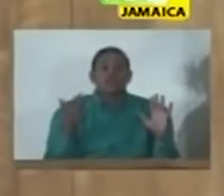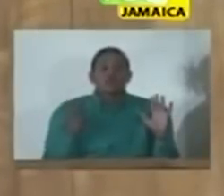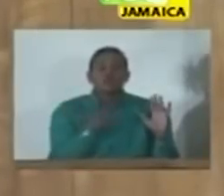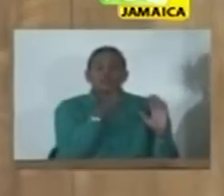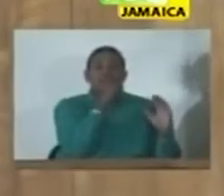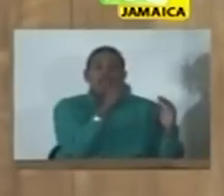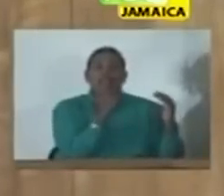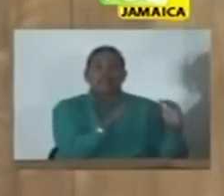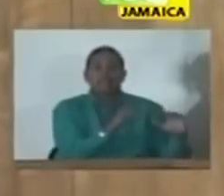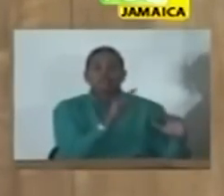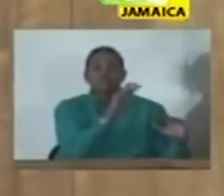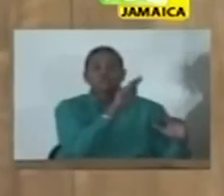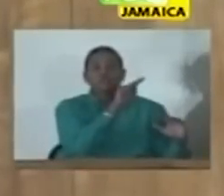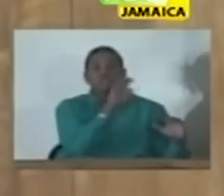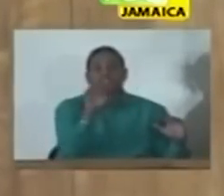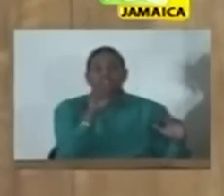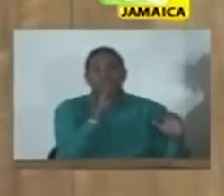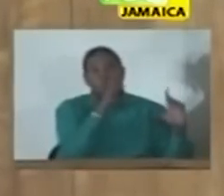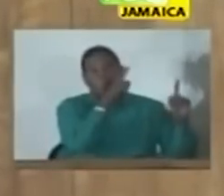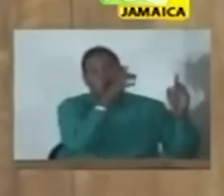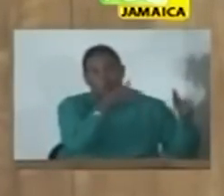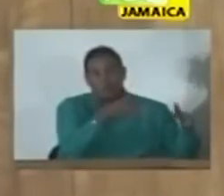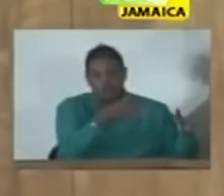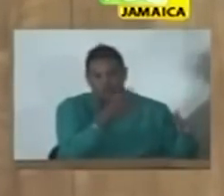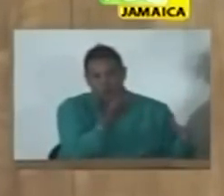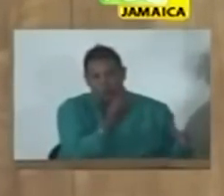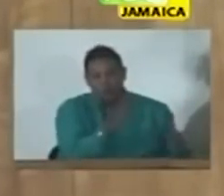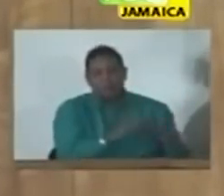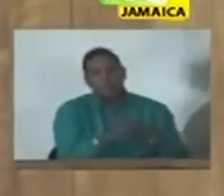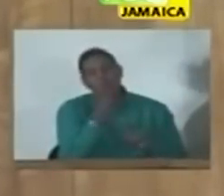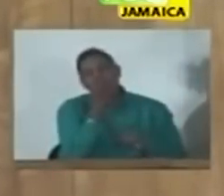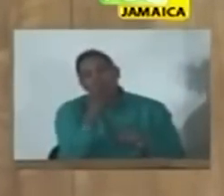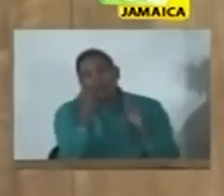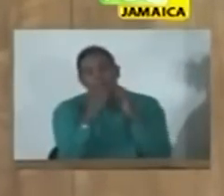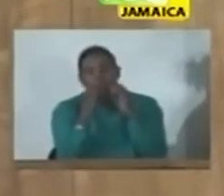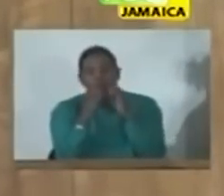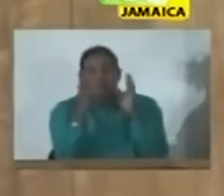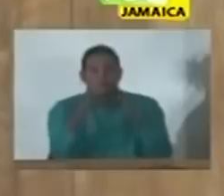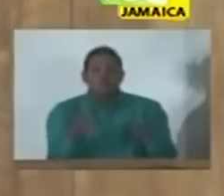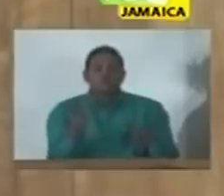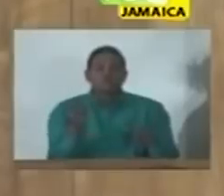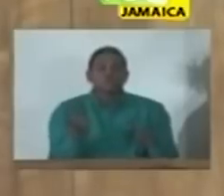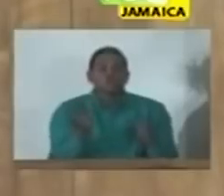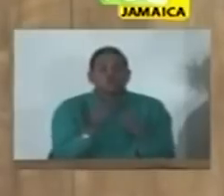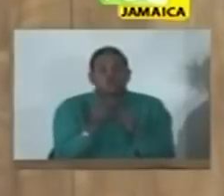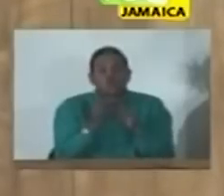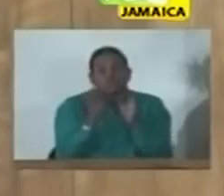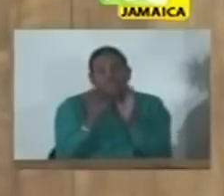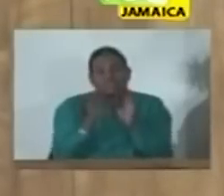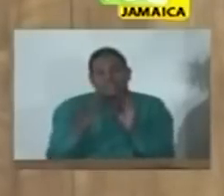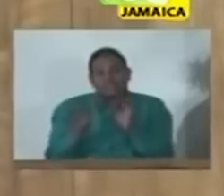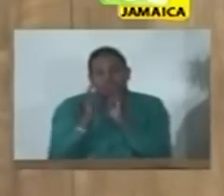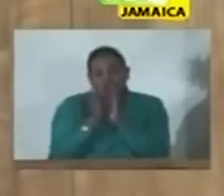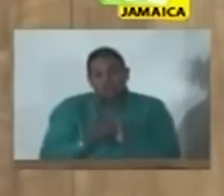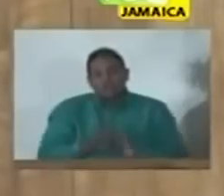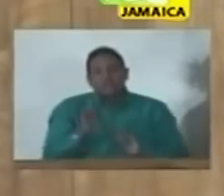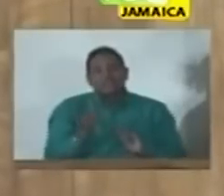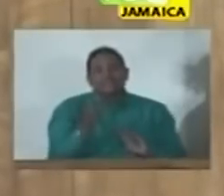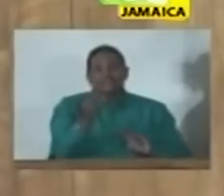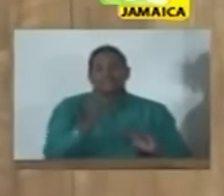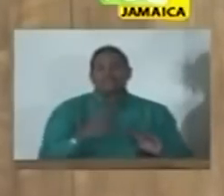limiting trustee to one person, but one or more. And just the word in here may just could give that